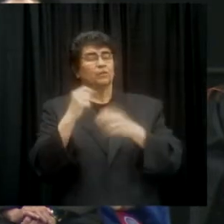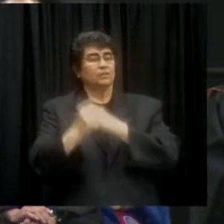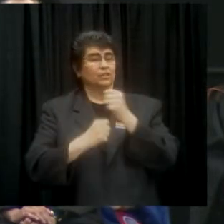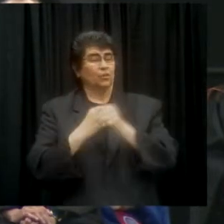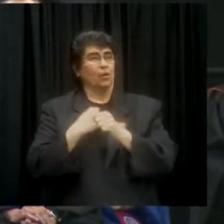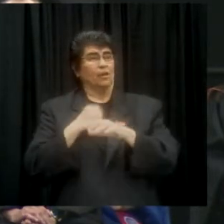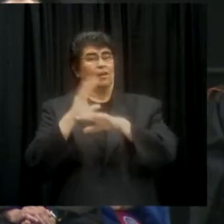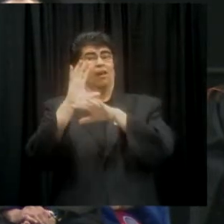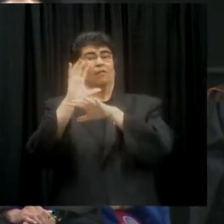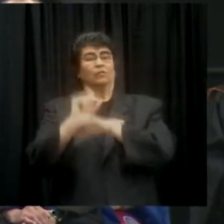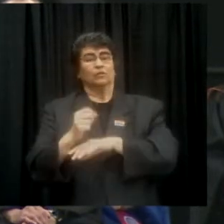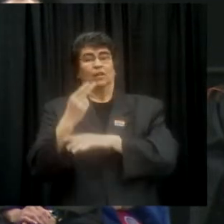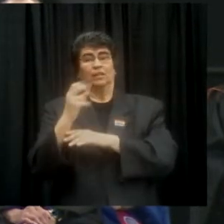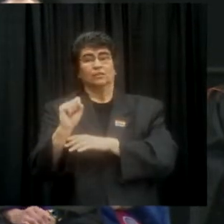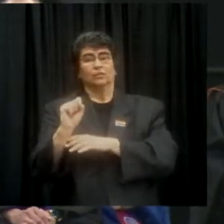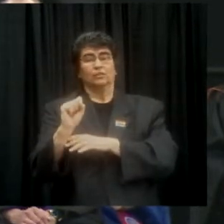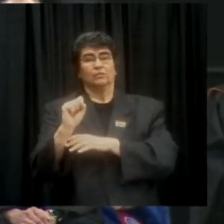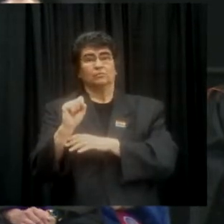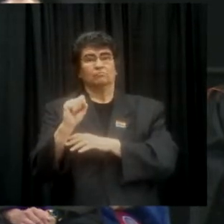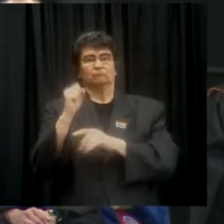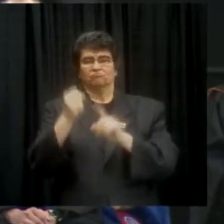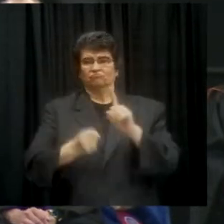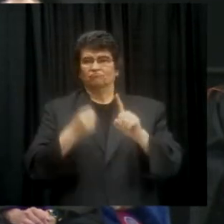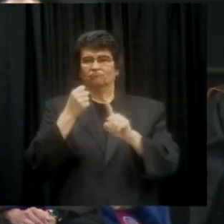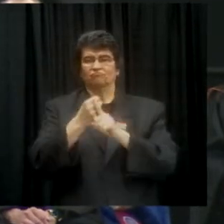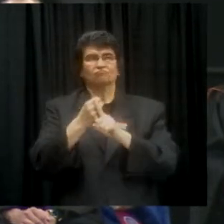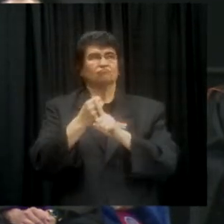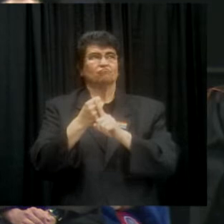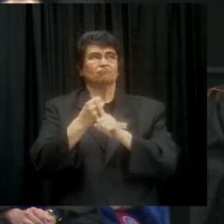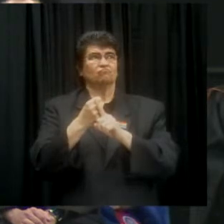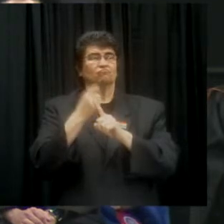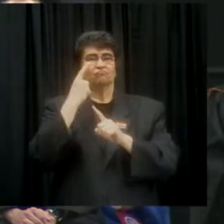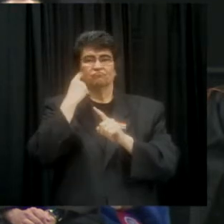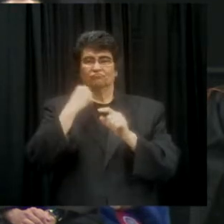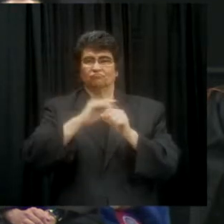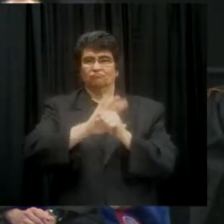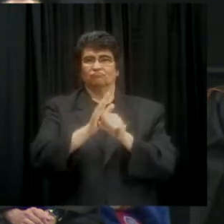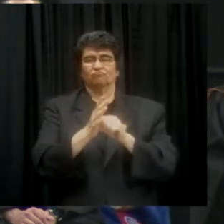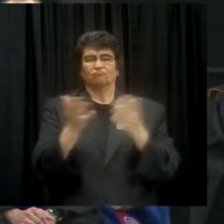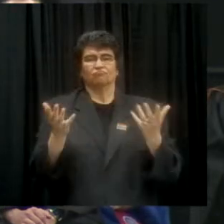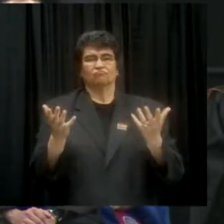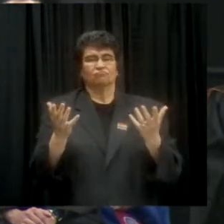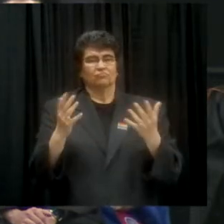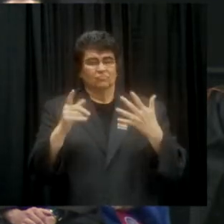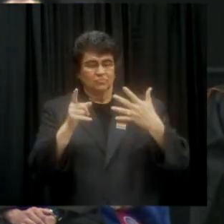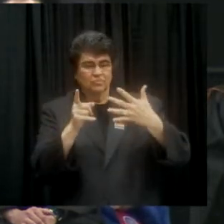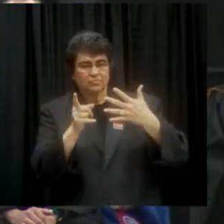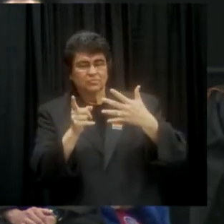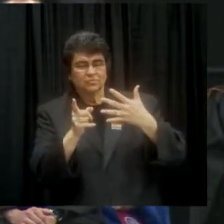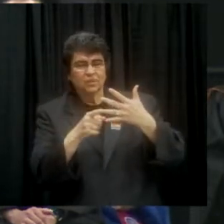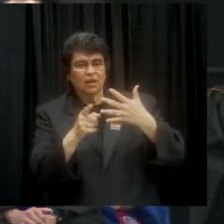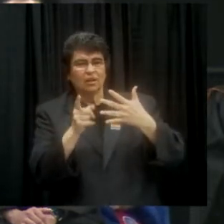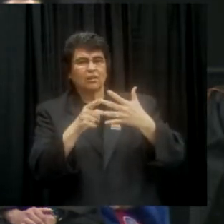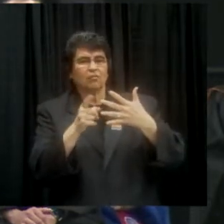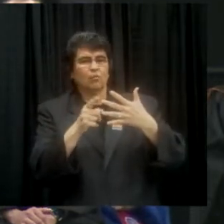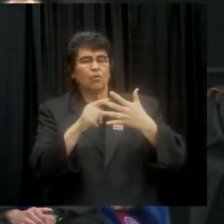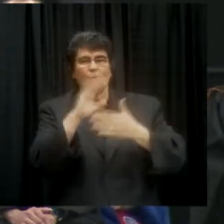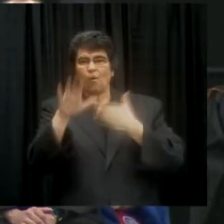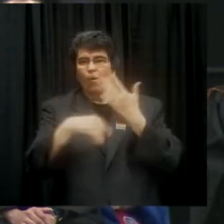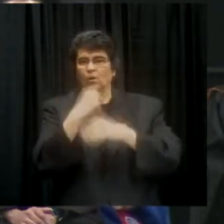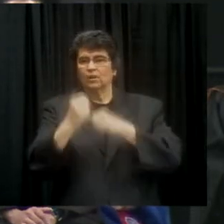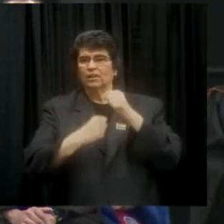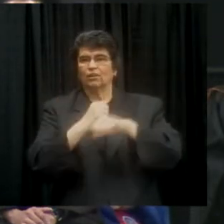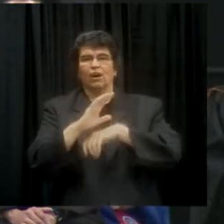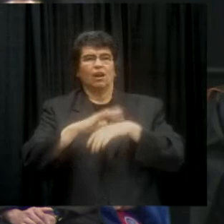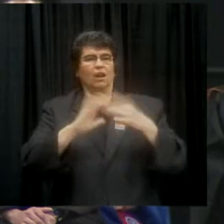were getting used to high school, it got cut short because of COVID. Sophomore year, that whole year is